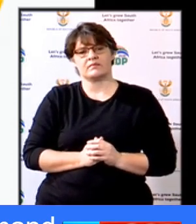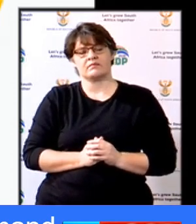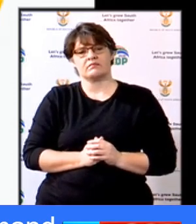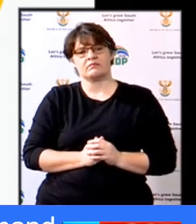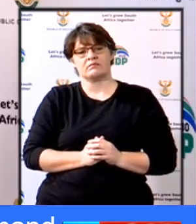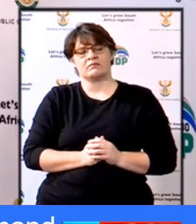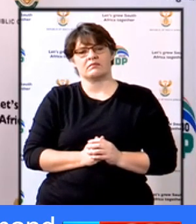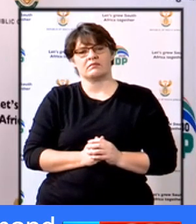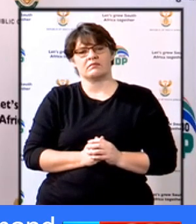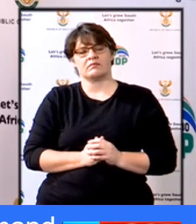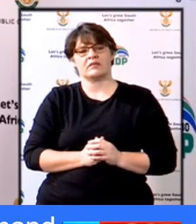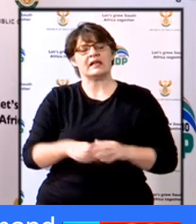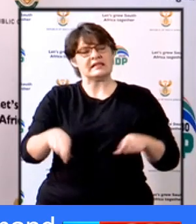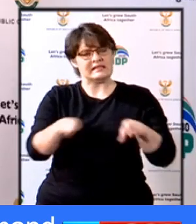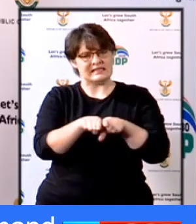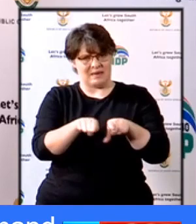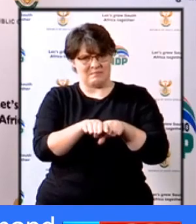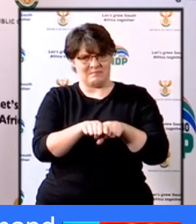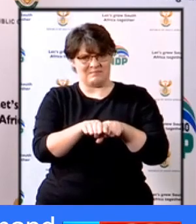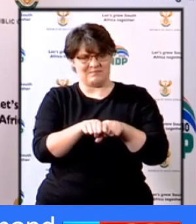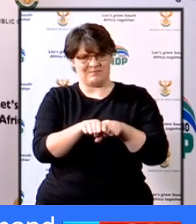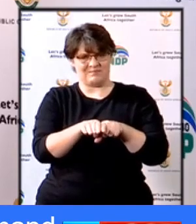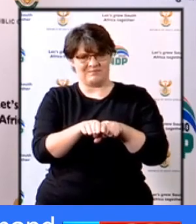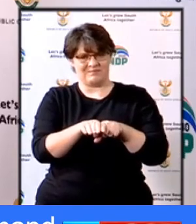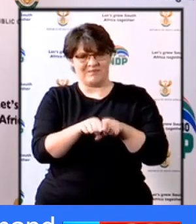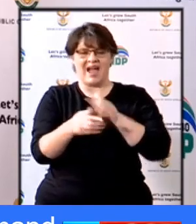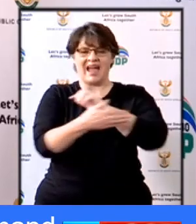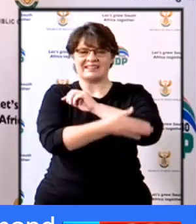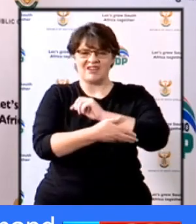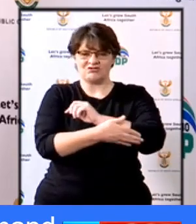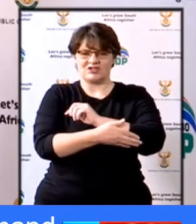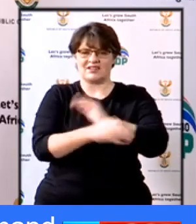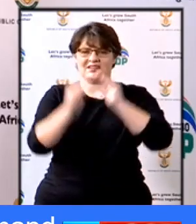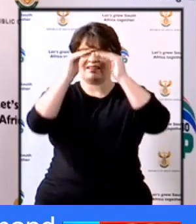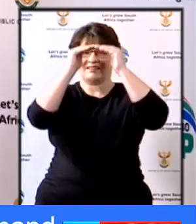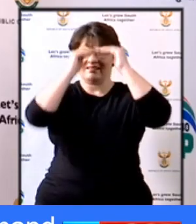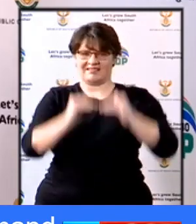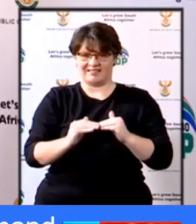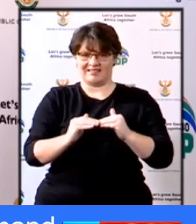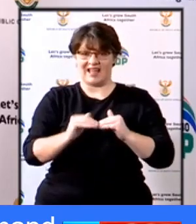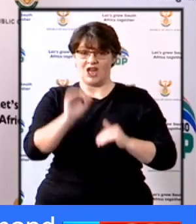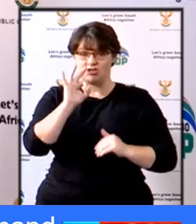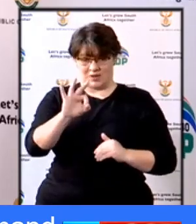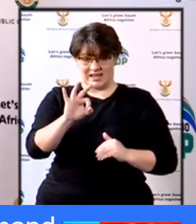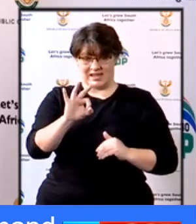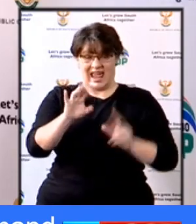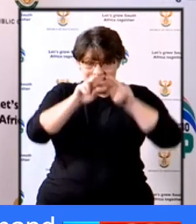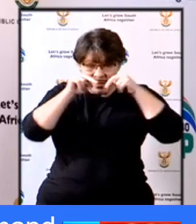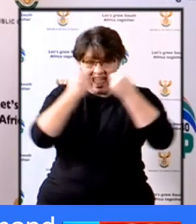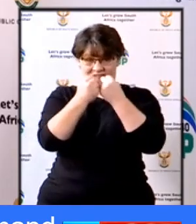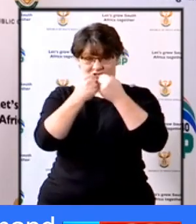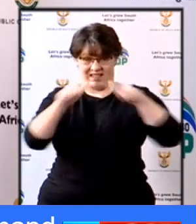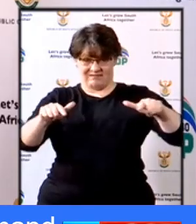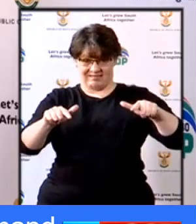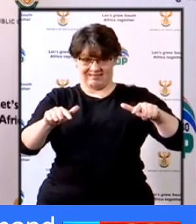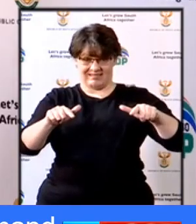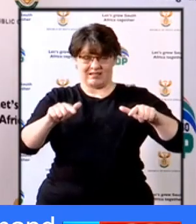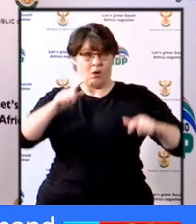usher level 3, which will apply nationally from the 1st of